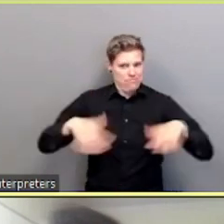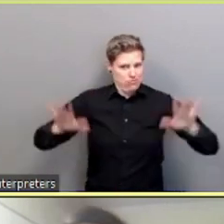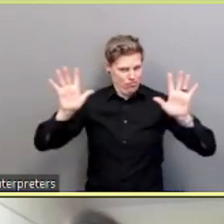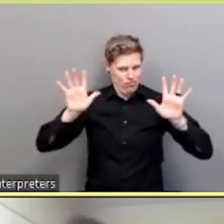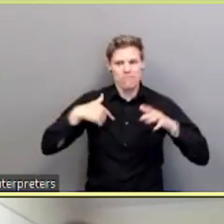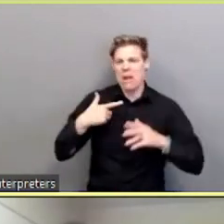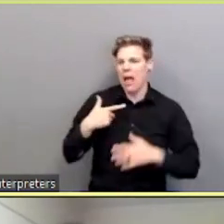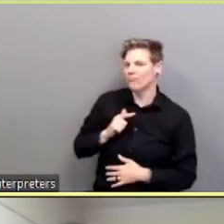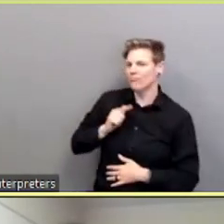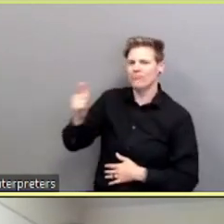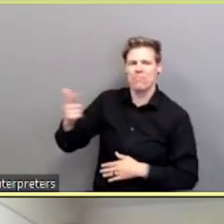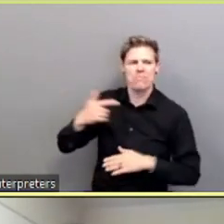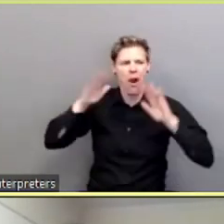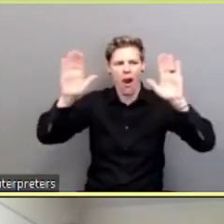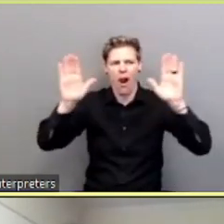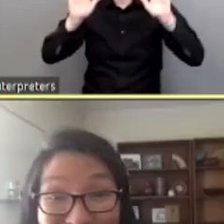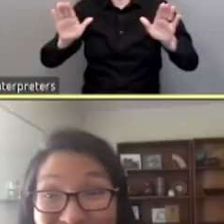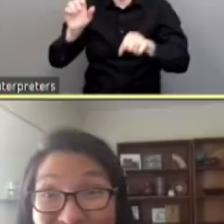Ross.